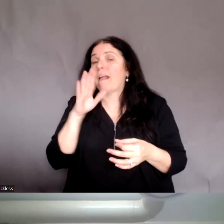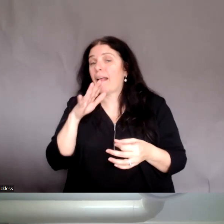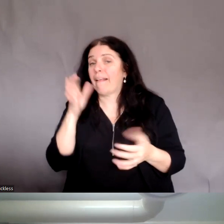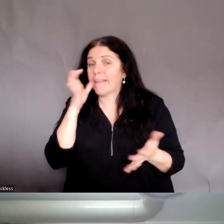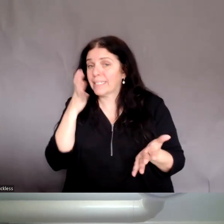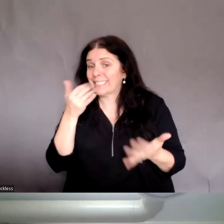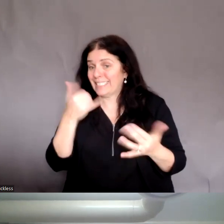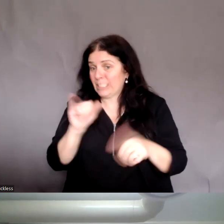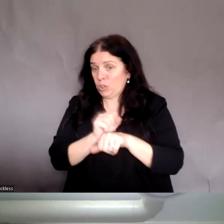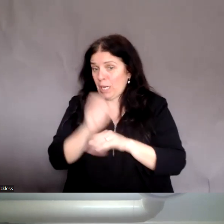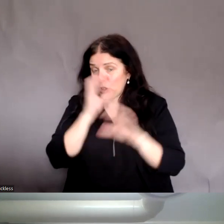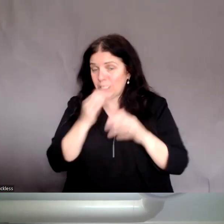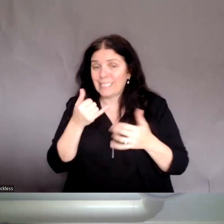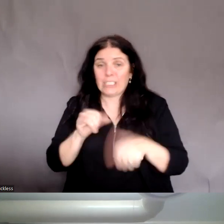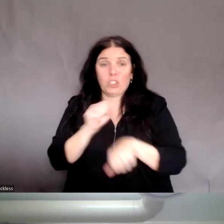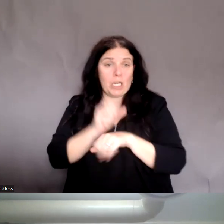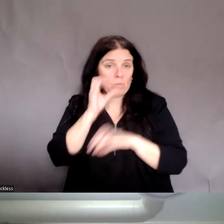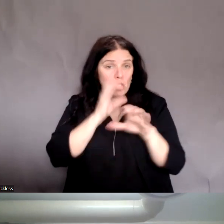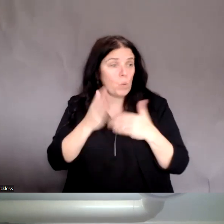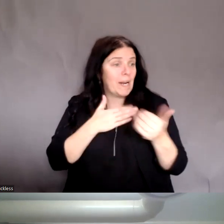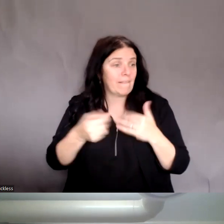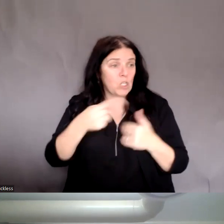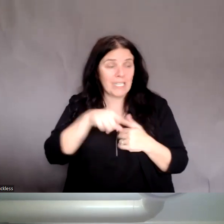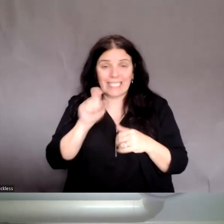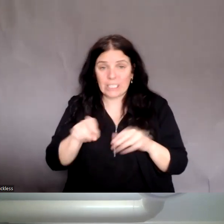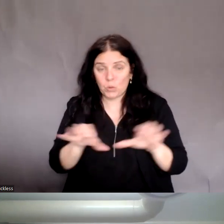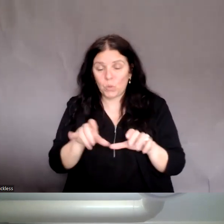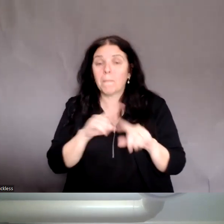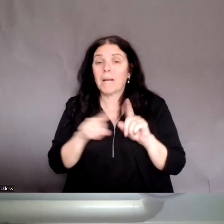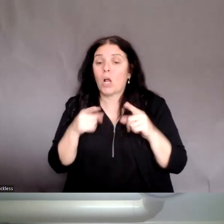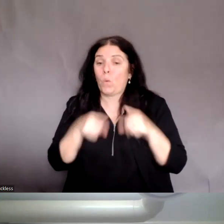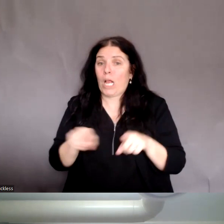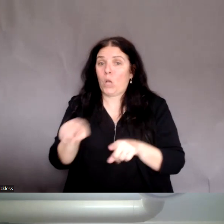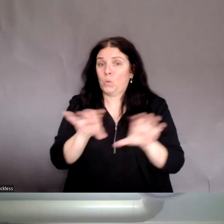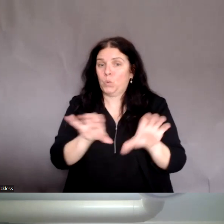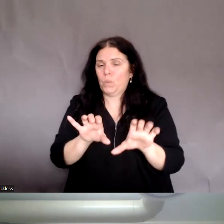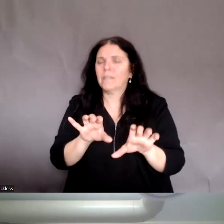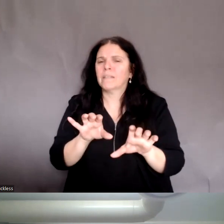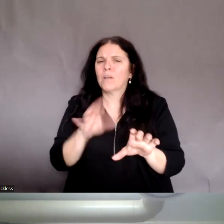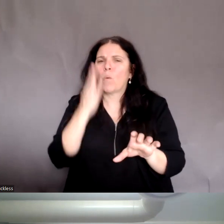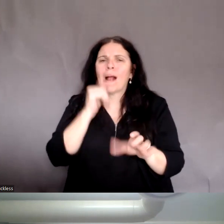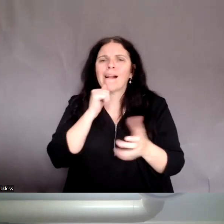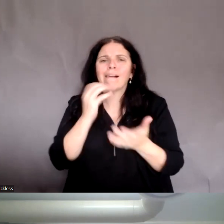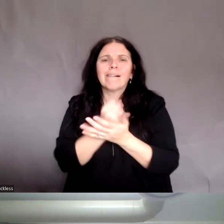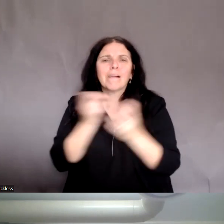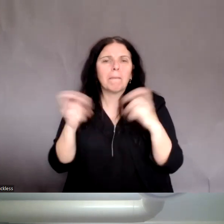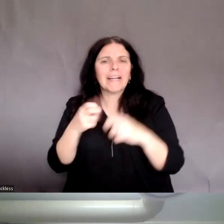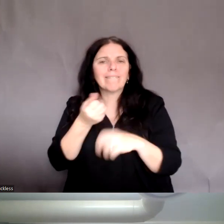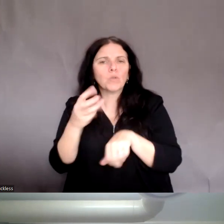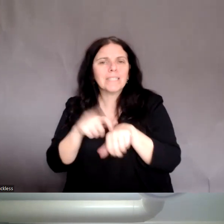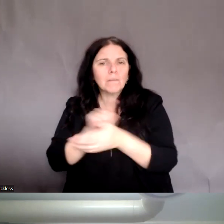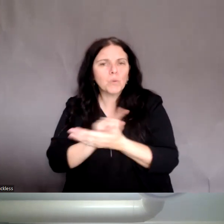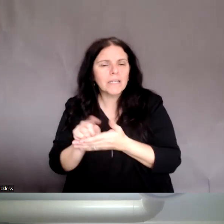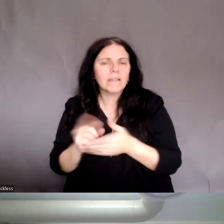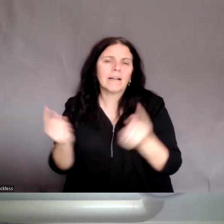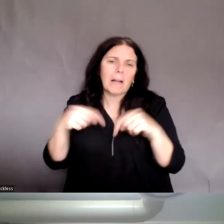searching, still job search, still do whatever you need to do. But while you're doing it, why don't we meet like a few times a week? You come into class and